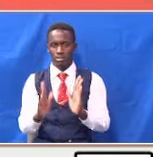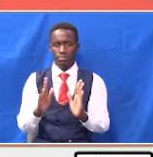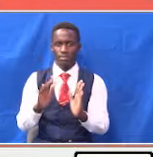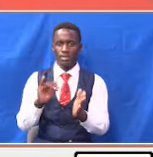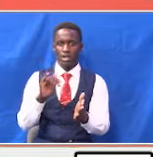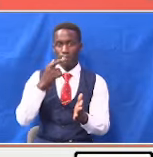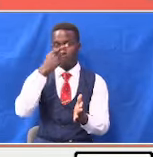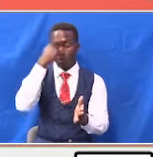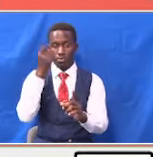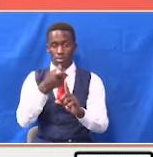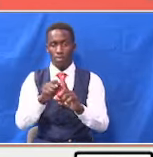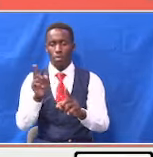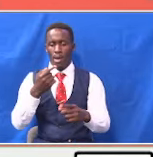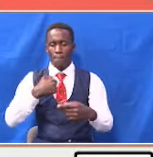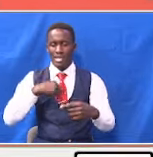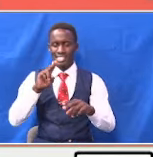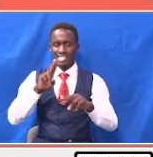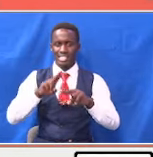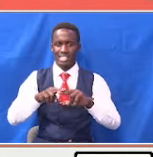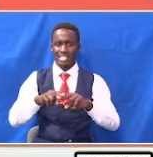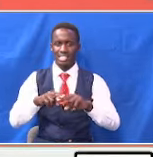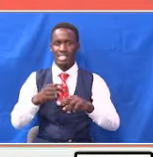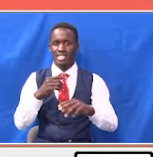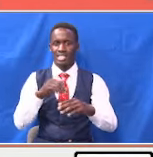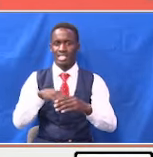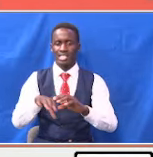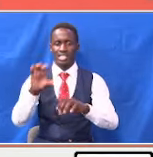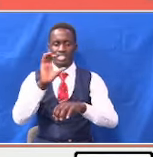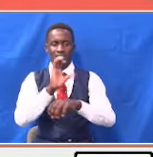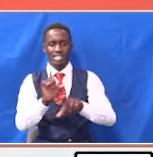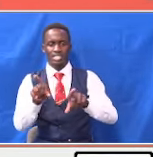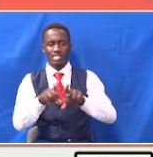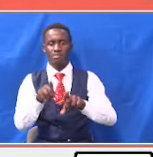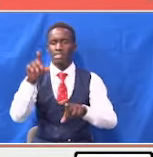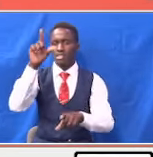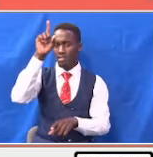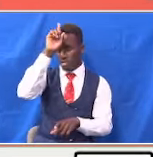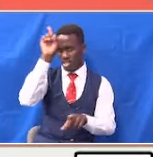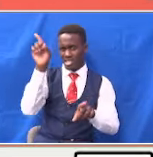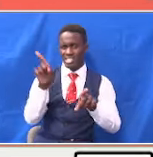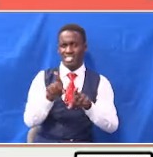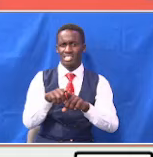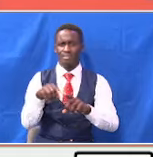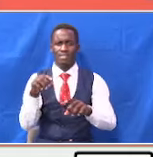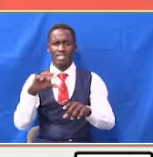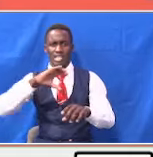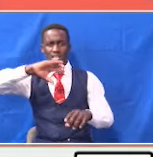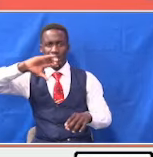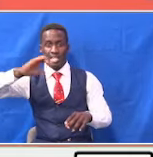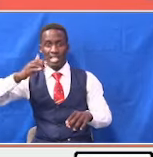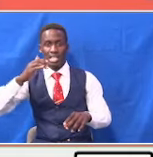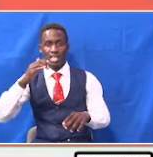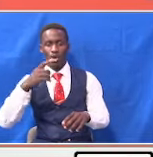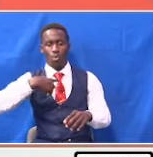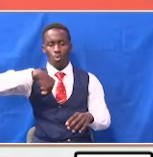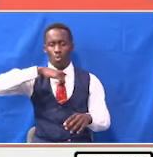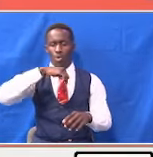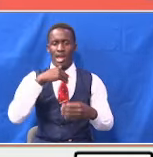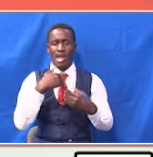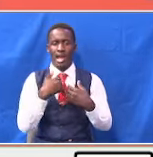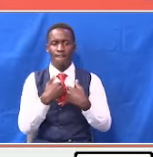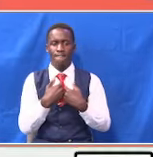Because from where I sit, I say, that is in the church, in the village, in the city, in the slums, we are